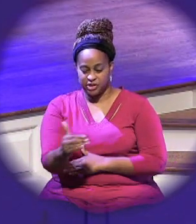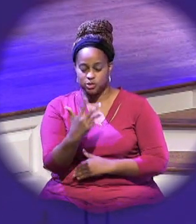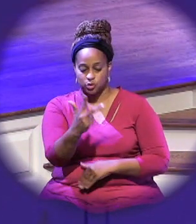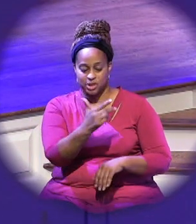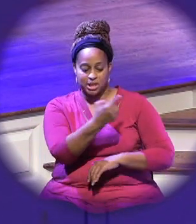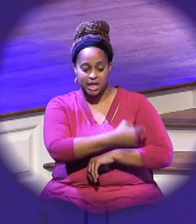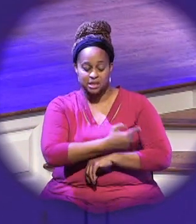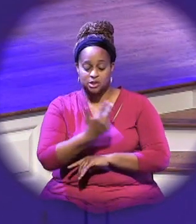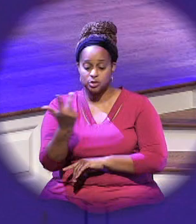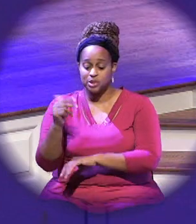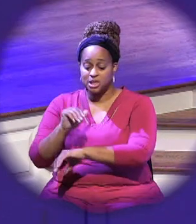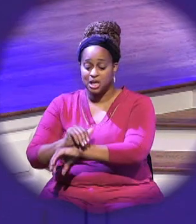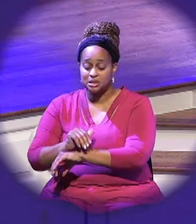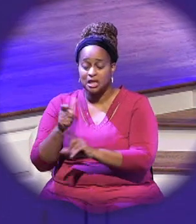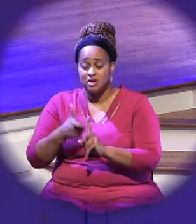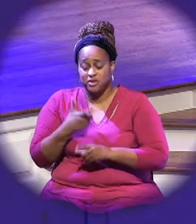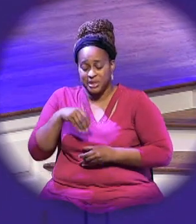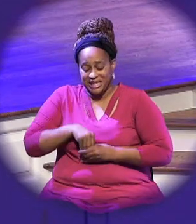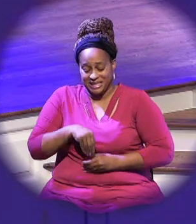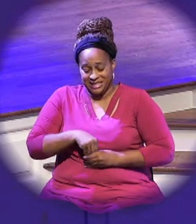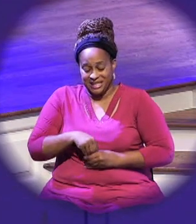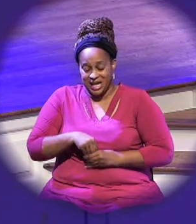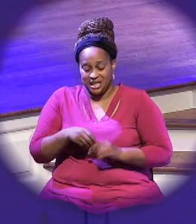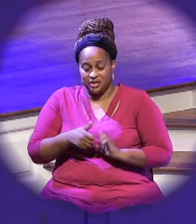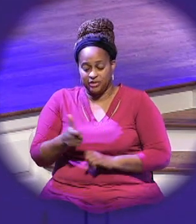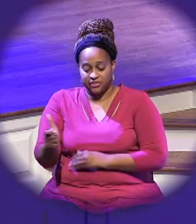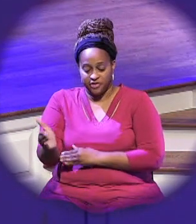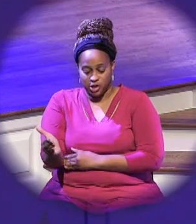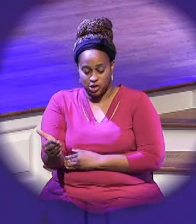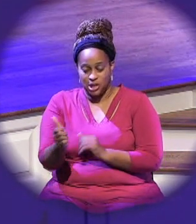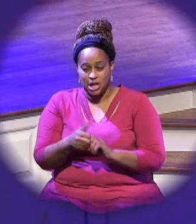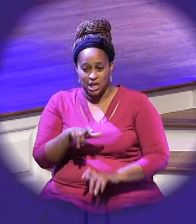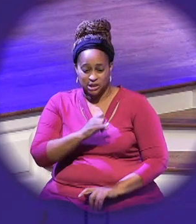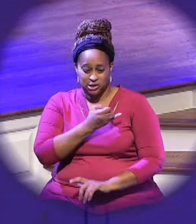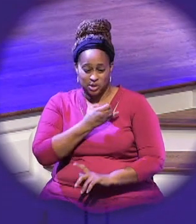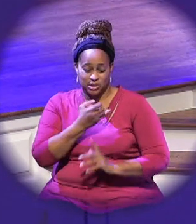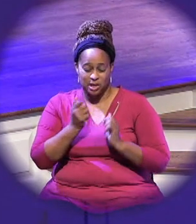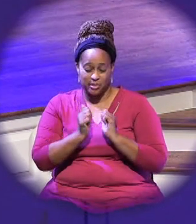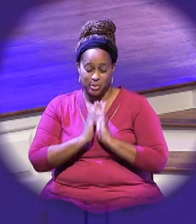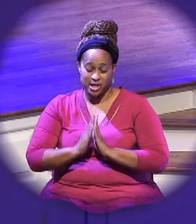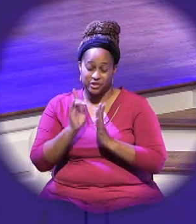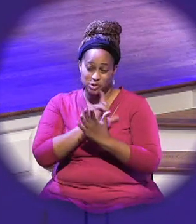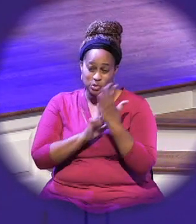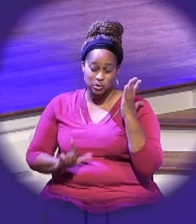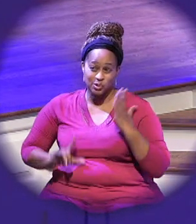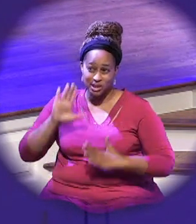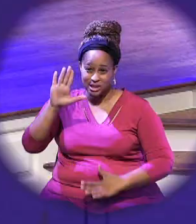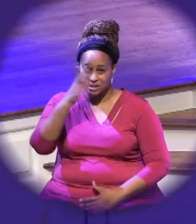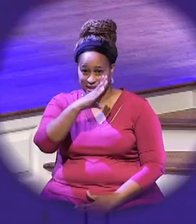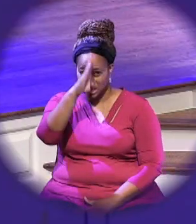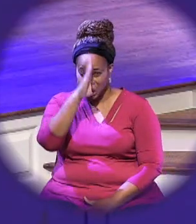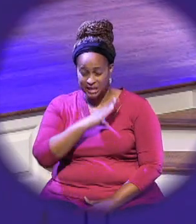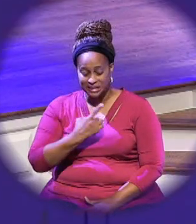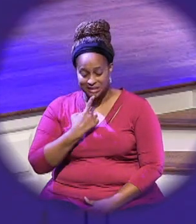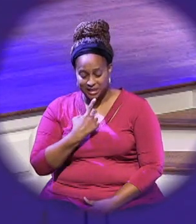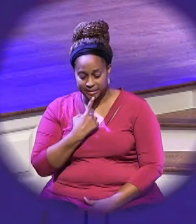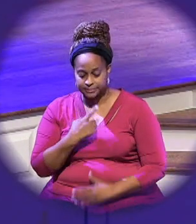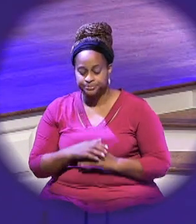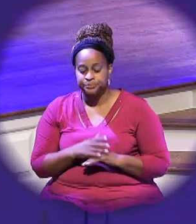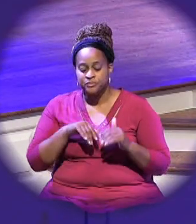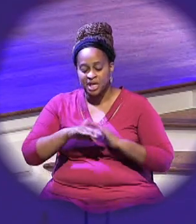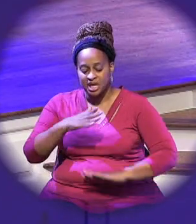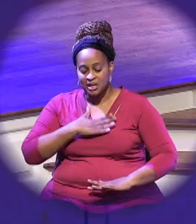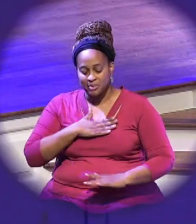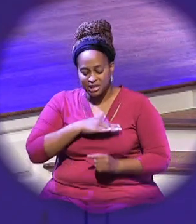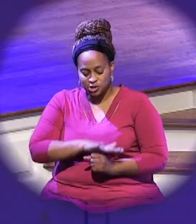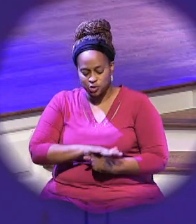nights. From inside the fish, Jonah prayed this to the Lord his God. He said, "In my